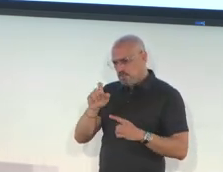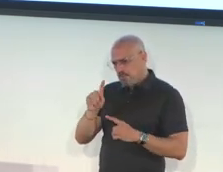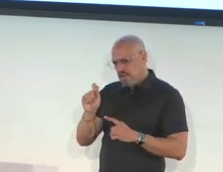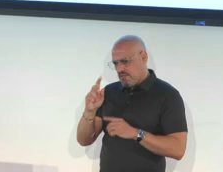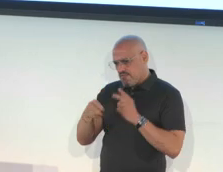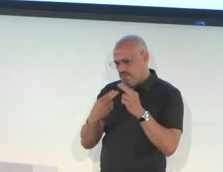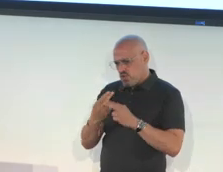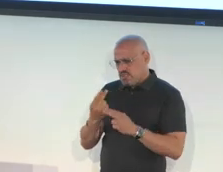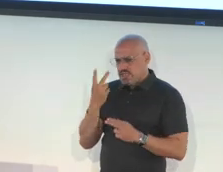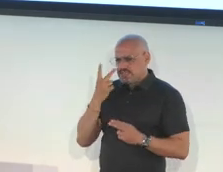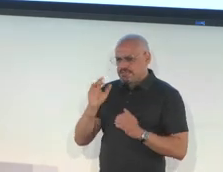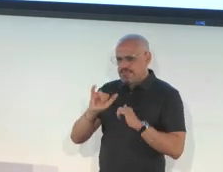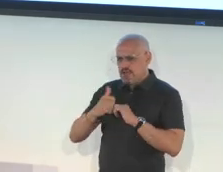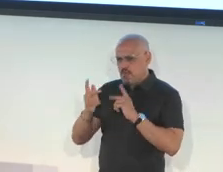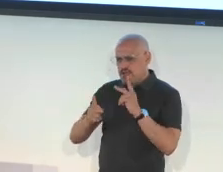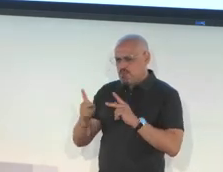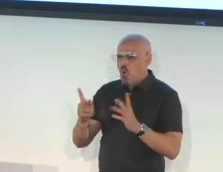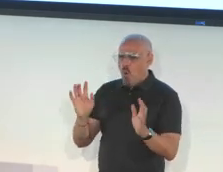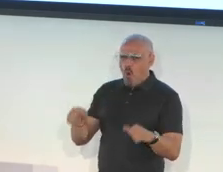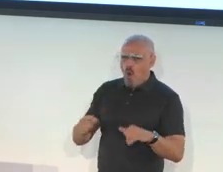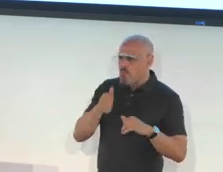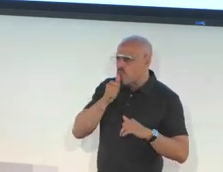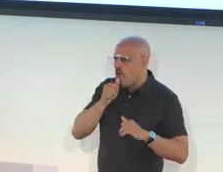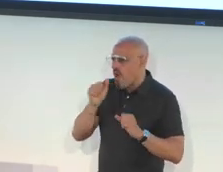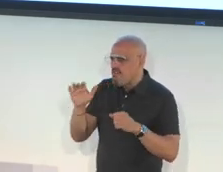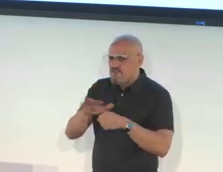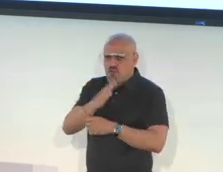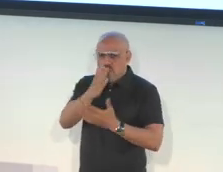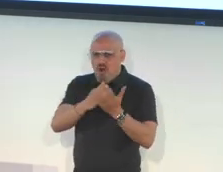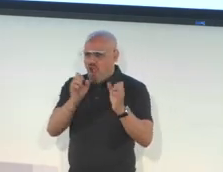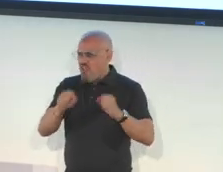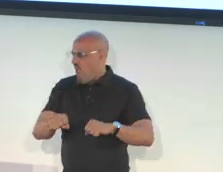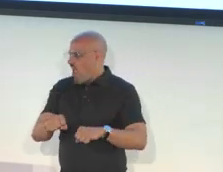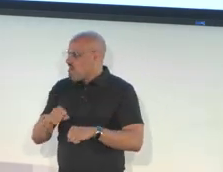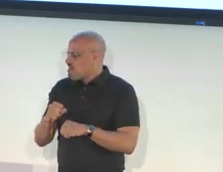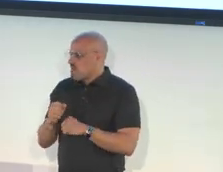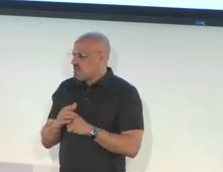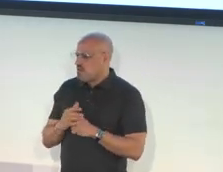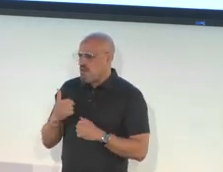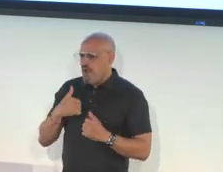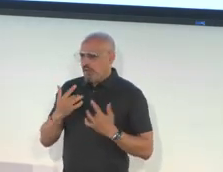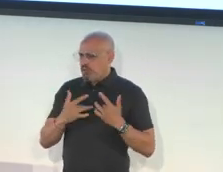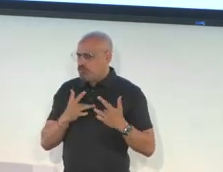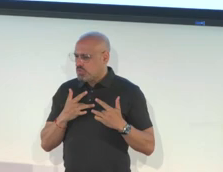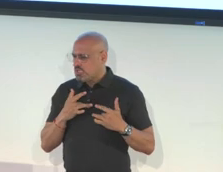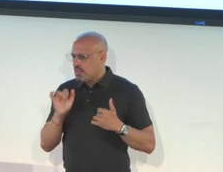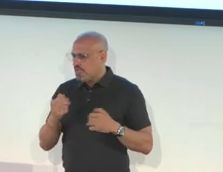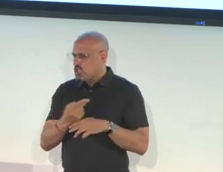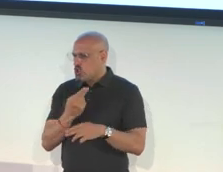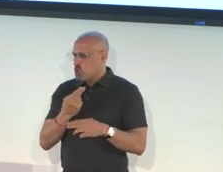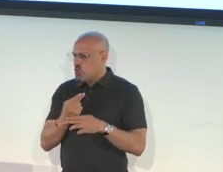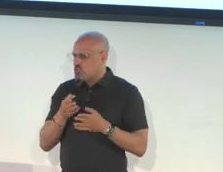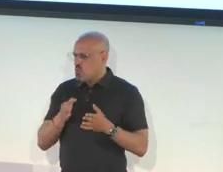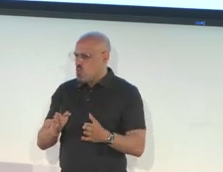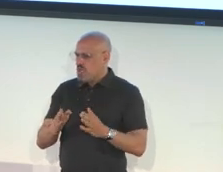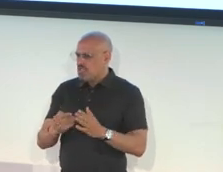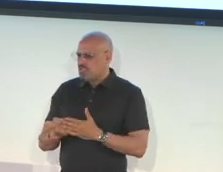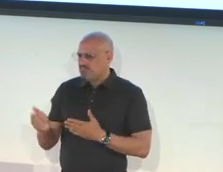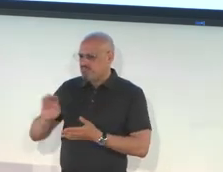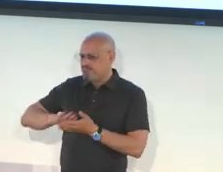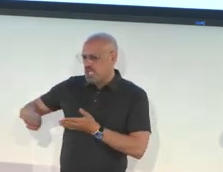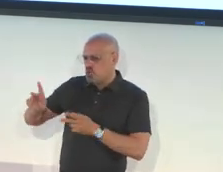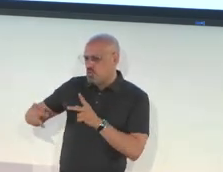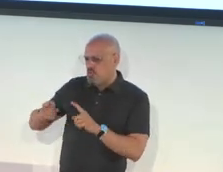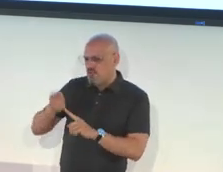how there are people talking about, oh, we can privatize like whole parts of it and everything. Mm-hmm. And what I worry is that can be used as a way to exclude people